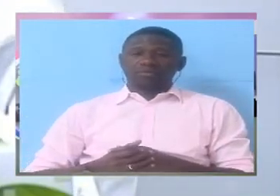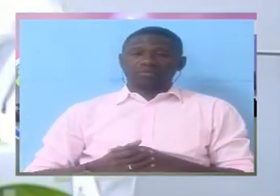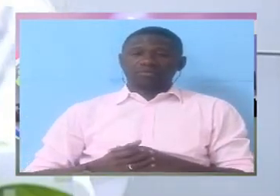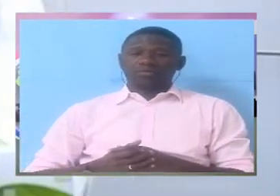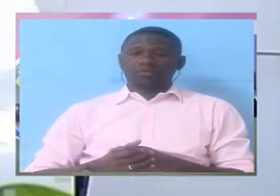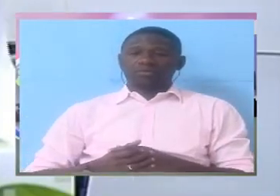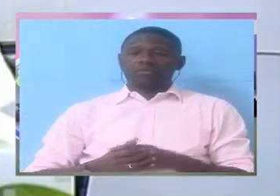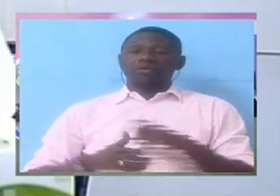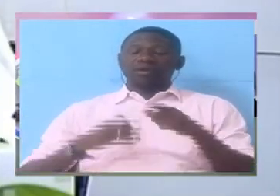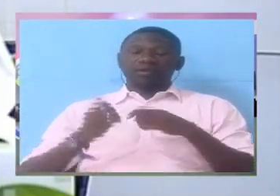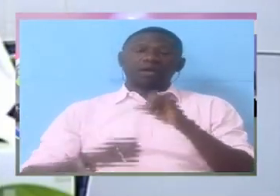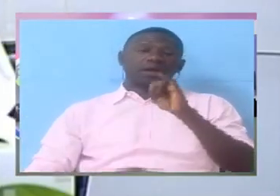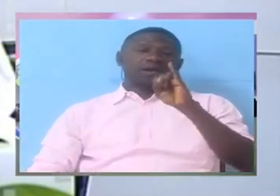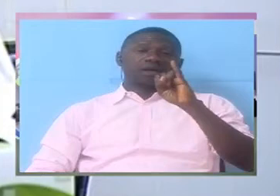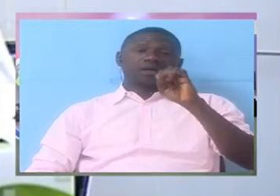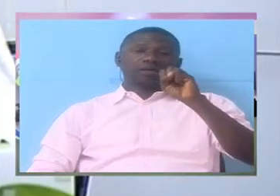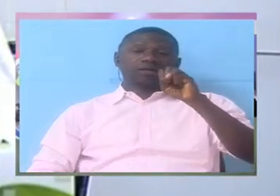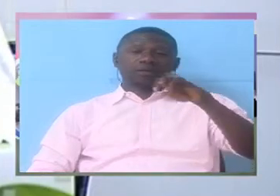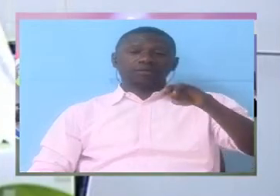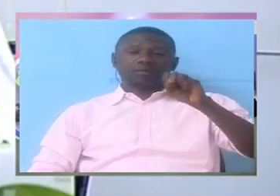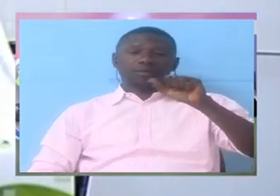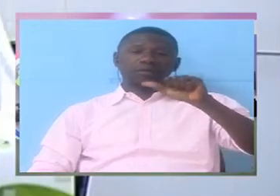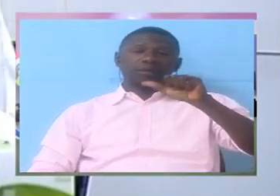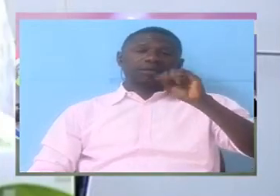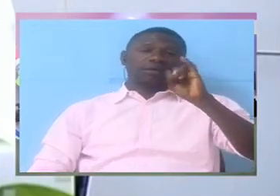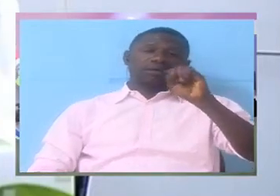Ismaila turned. Ismaila.